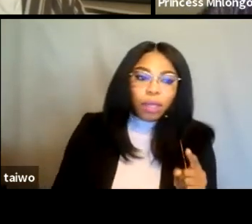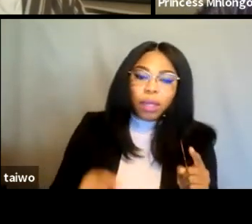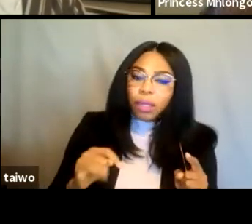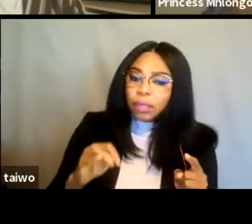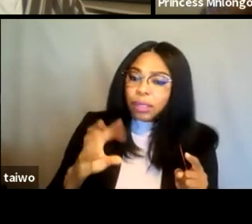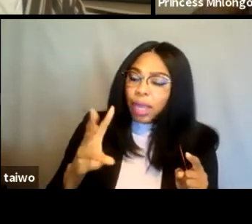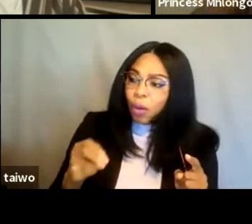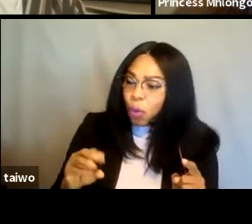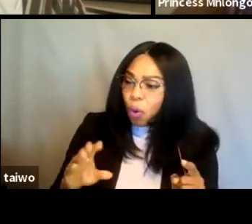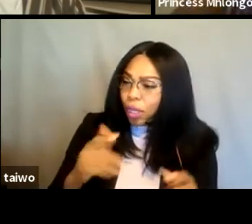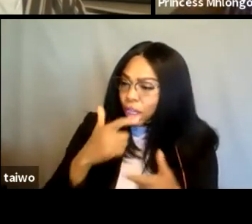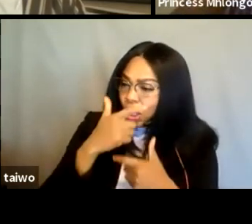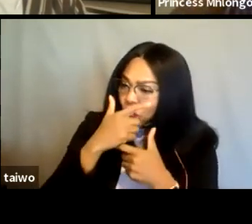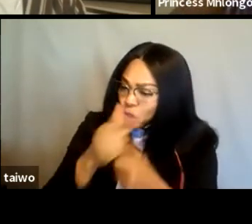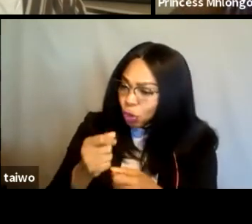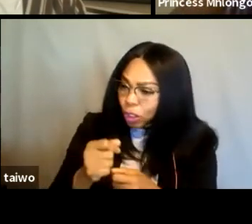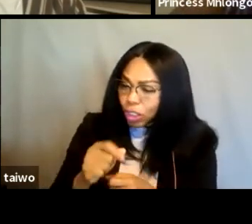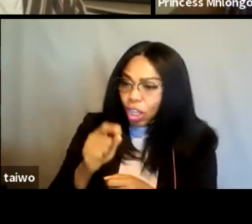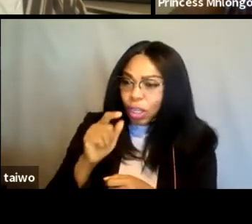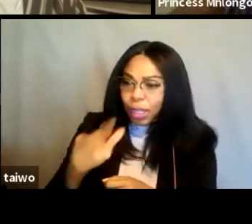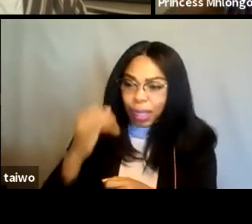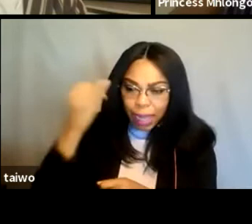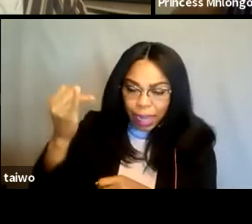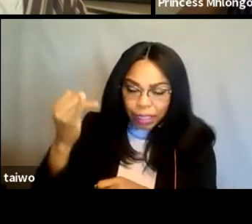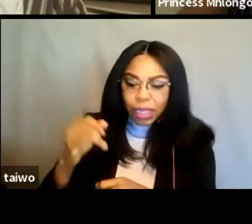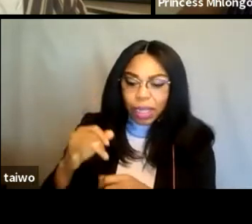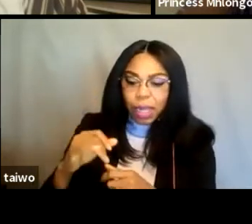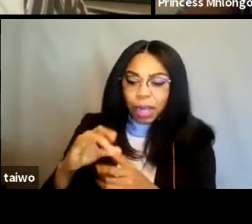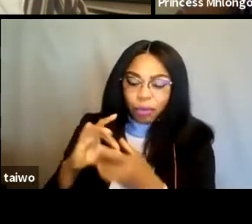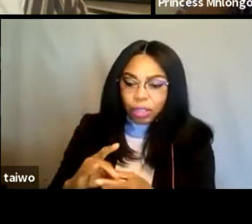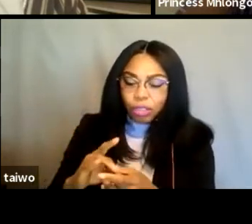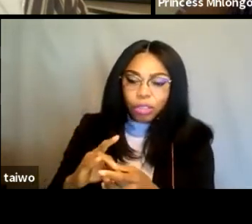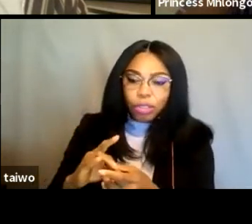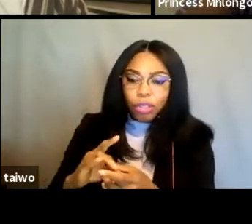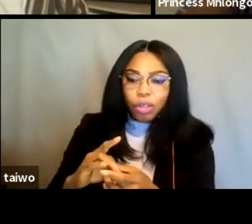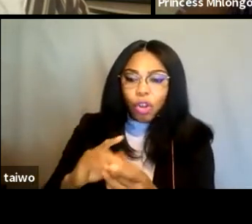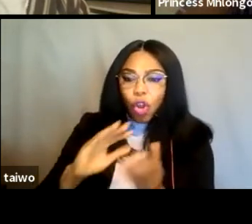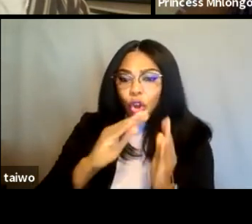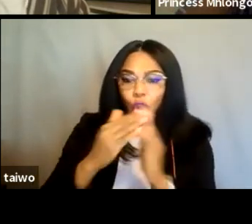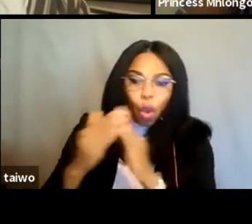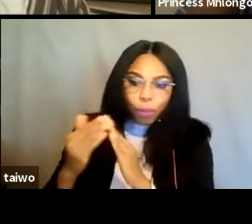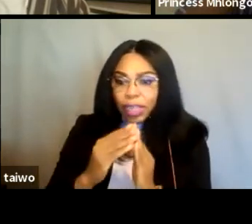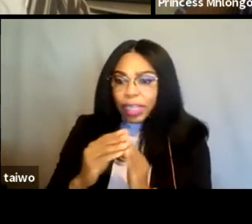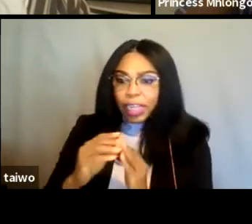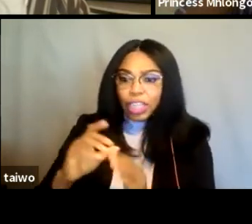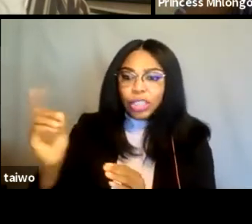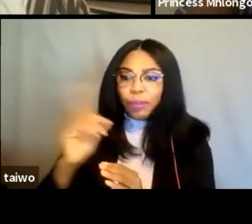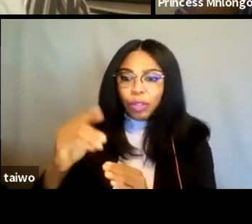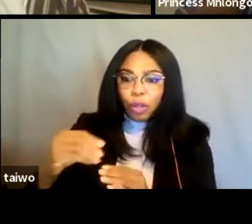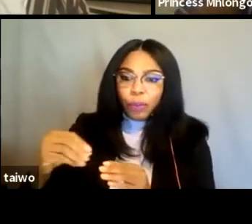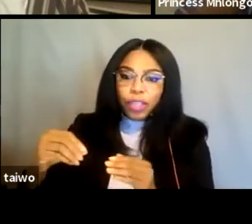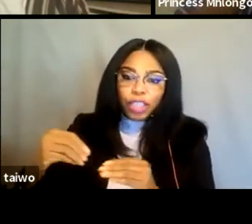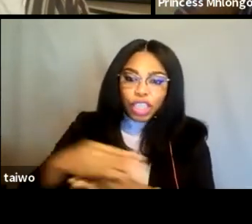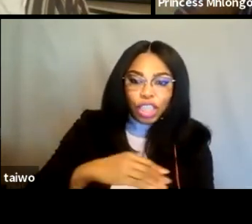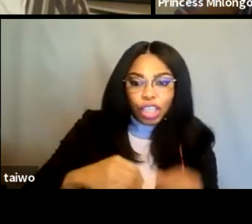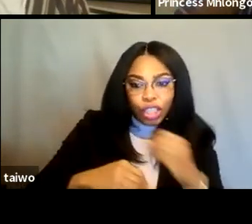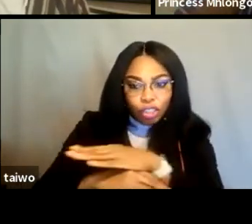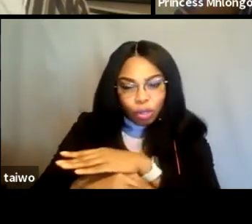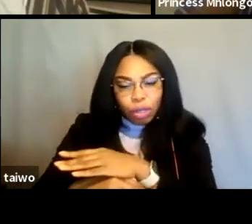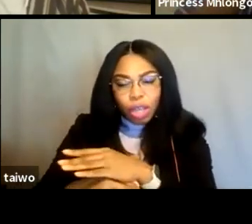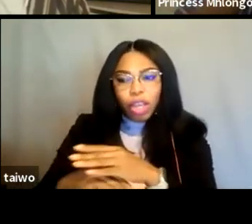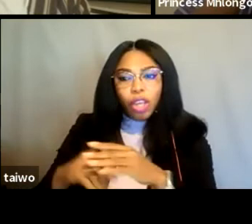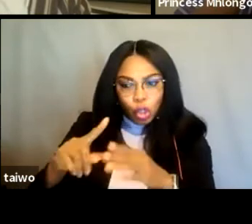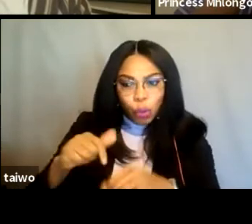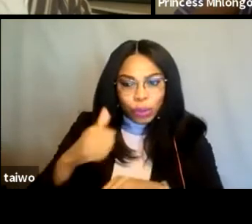Interesting, Princess, because you're touching on that idea of community drama talking to one another. And like we did establish, you know, very